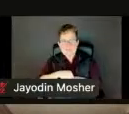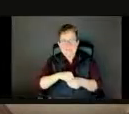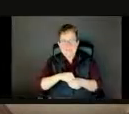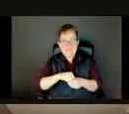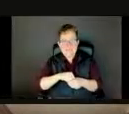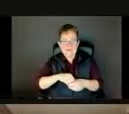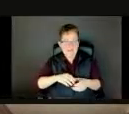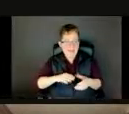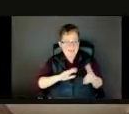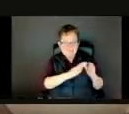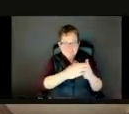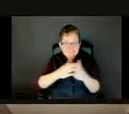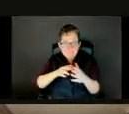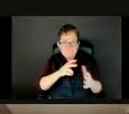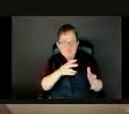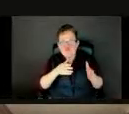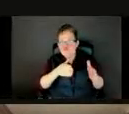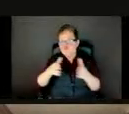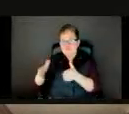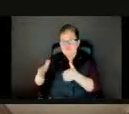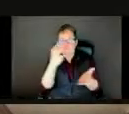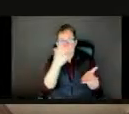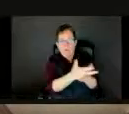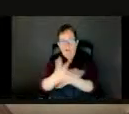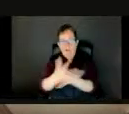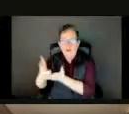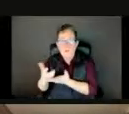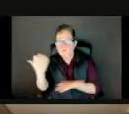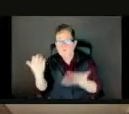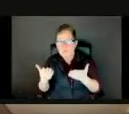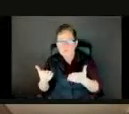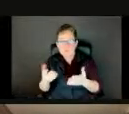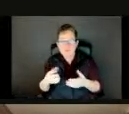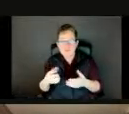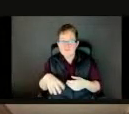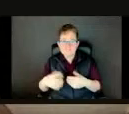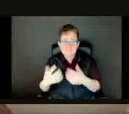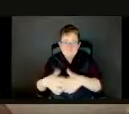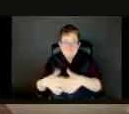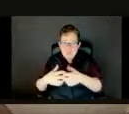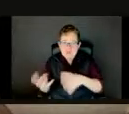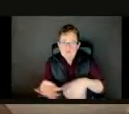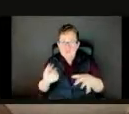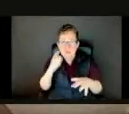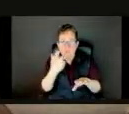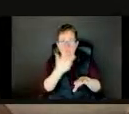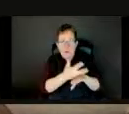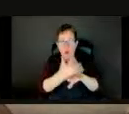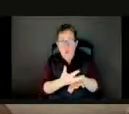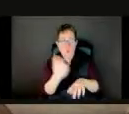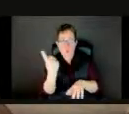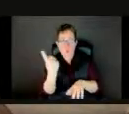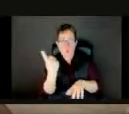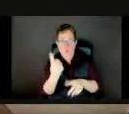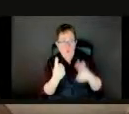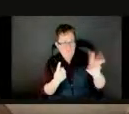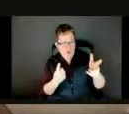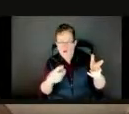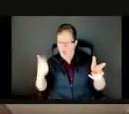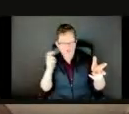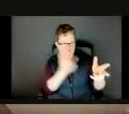on streets, sometimes in industrial areas. Sometimes they're all starting to group together. As soon as one stops, others